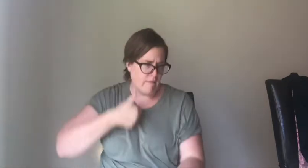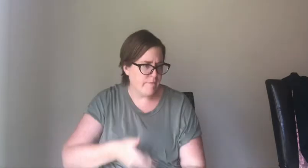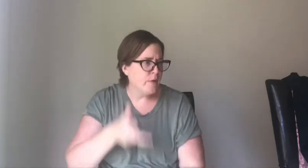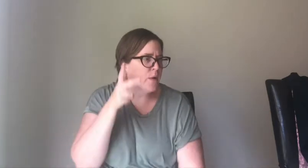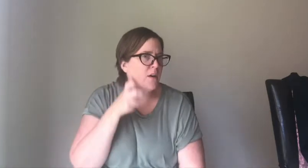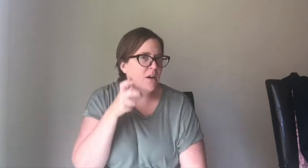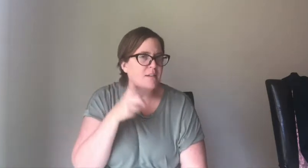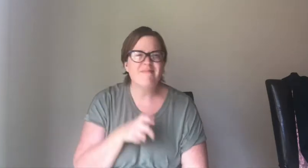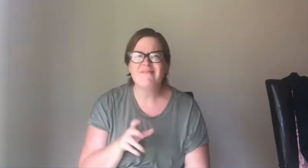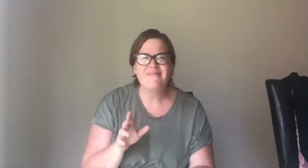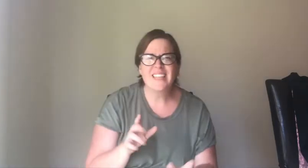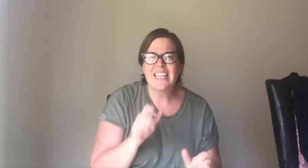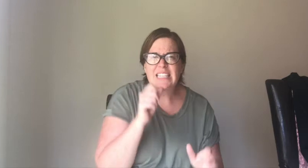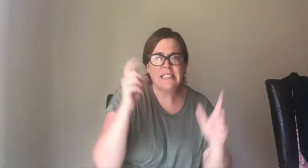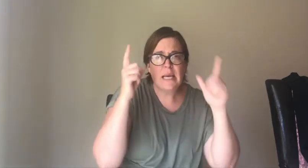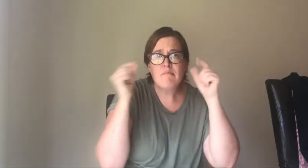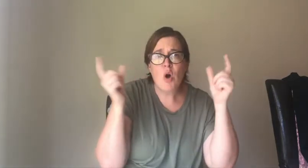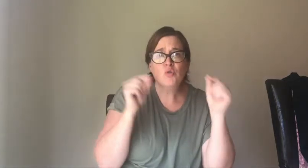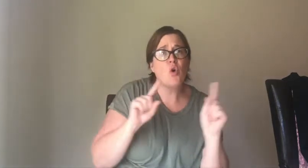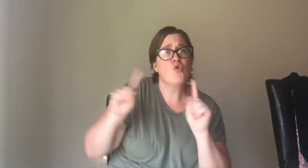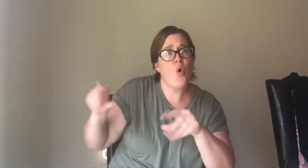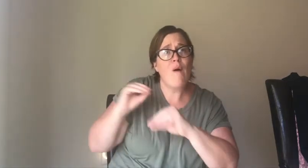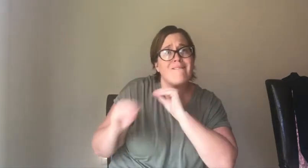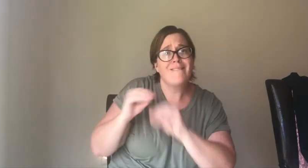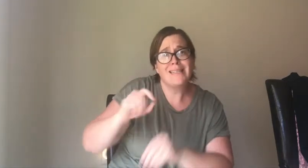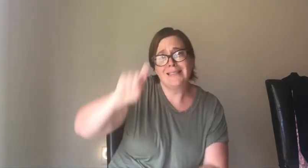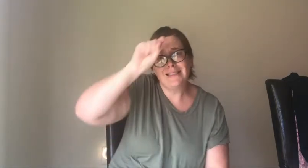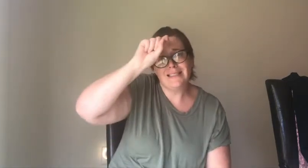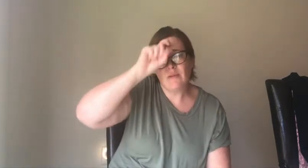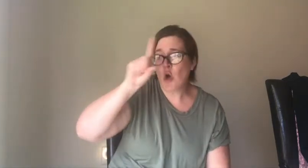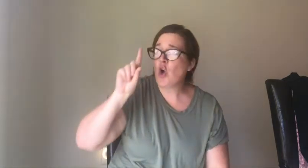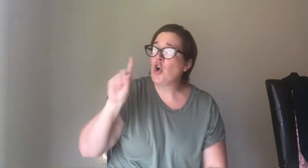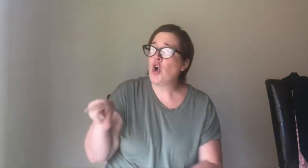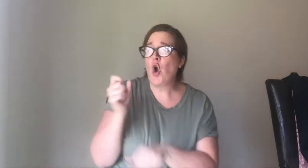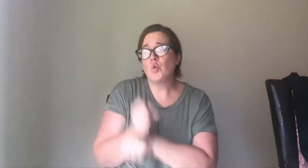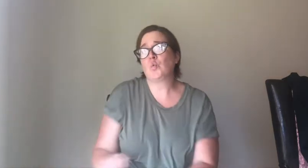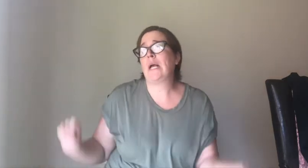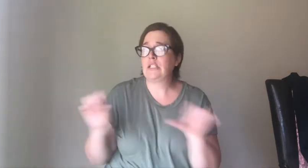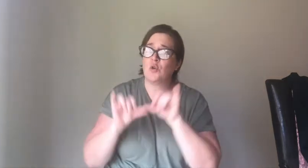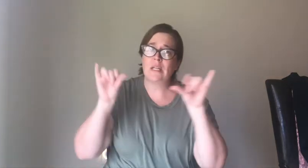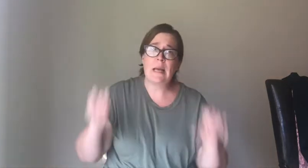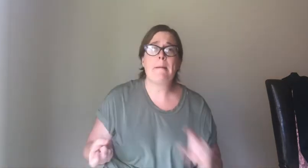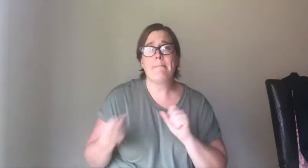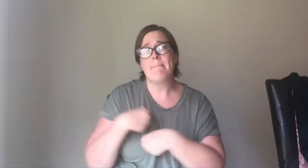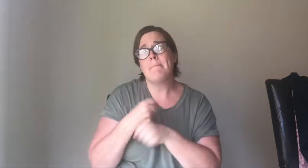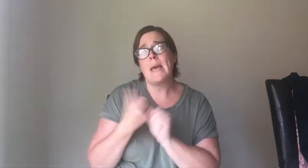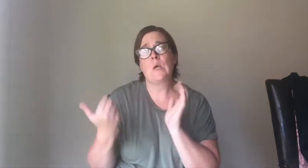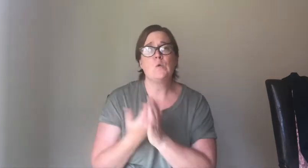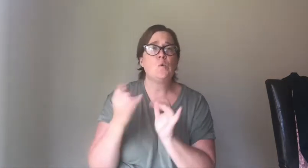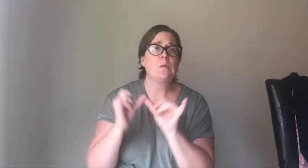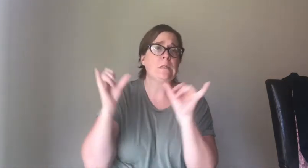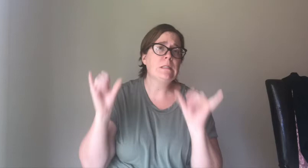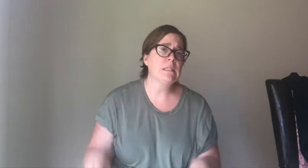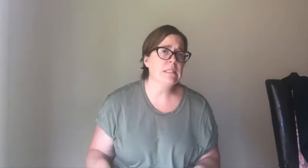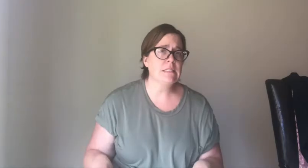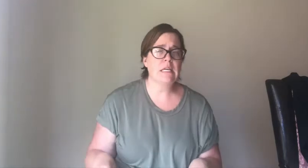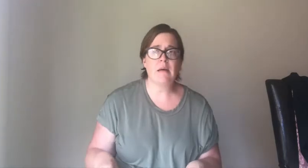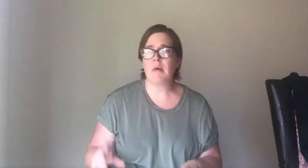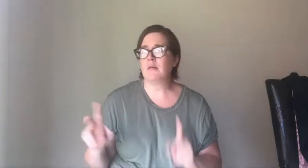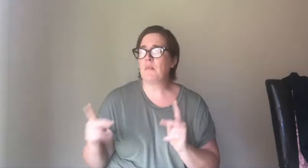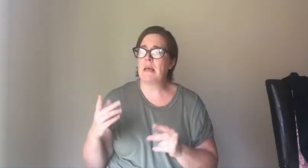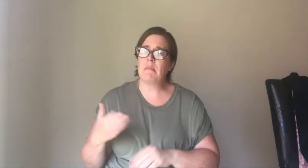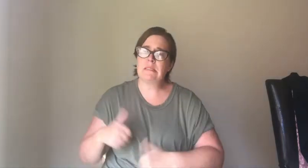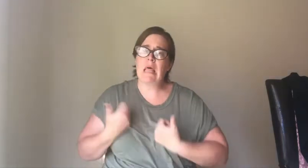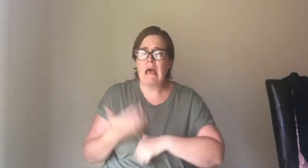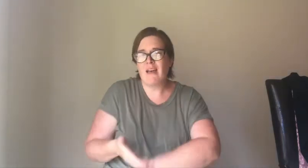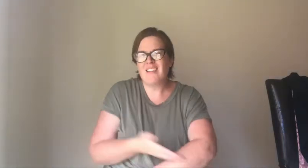of Abel's blood essentially crying out, this unjust thing that's happened. Later on in the book of Exodus, Moses is standing, and God is talking